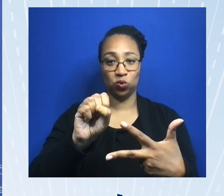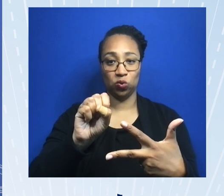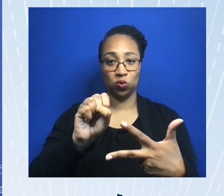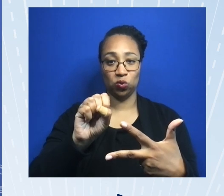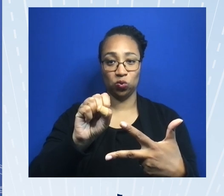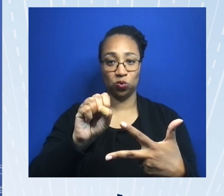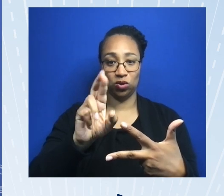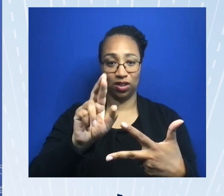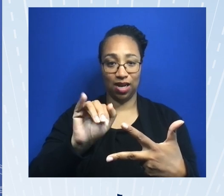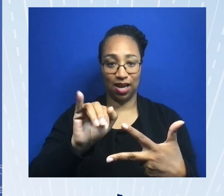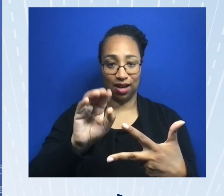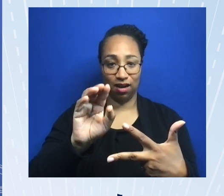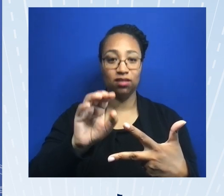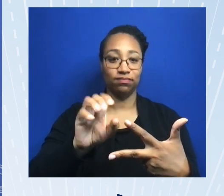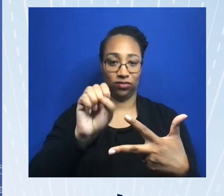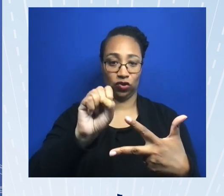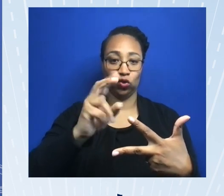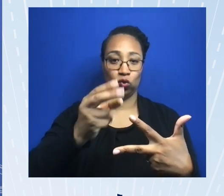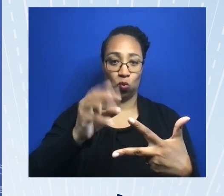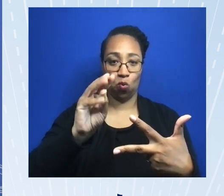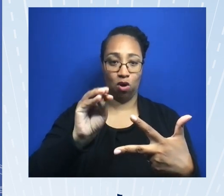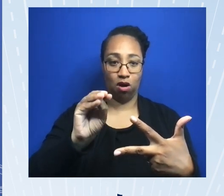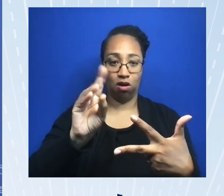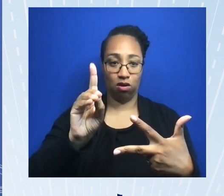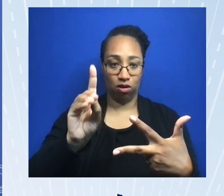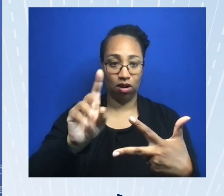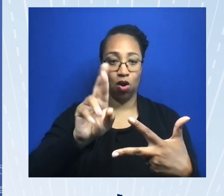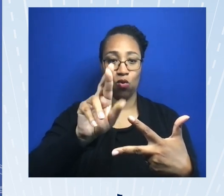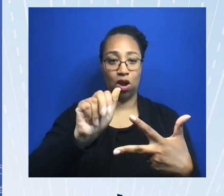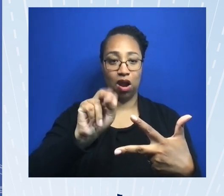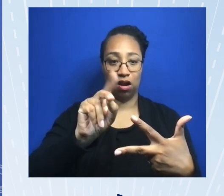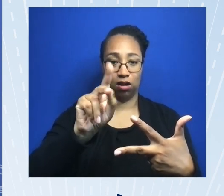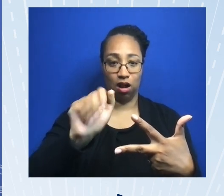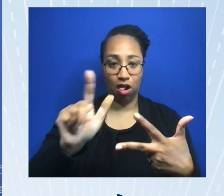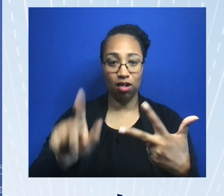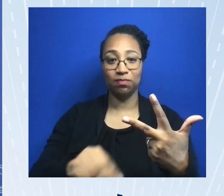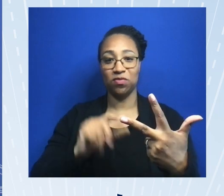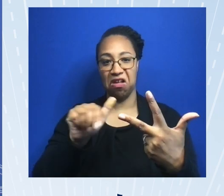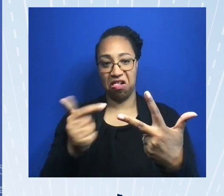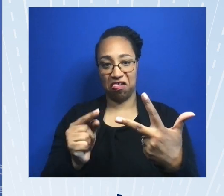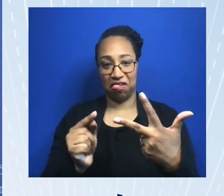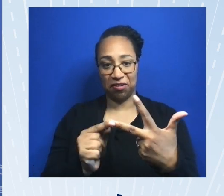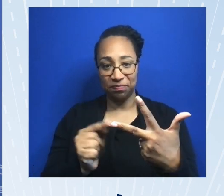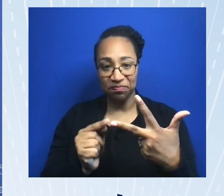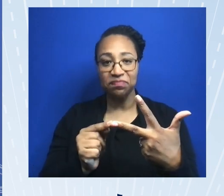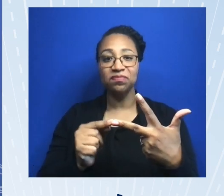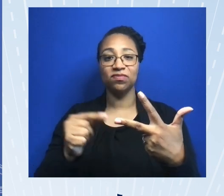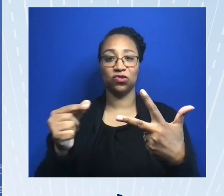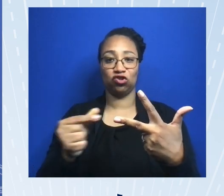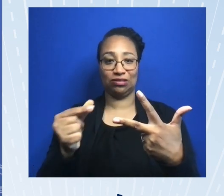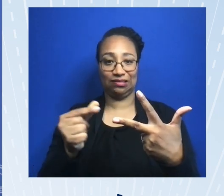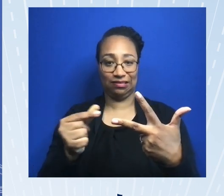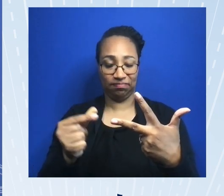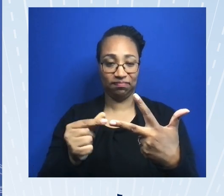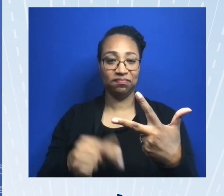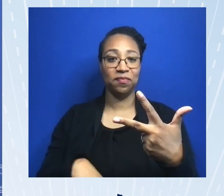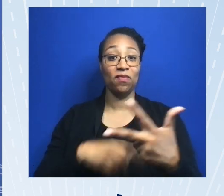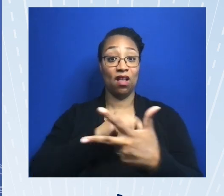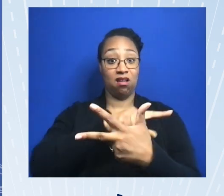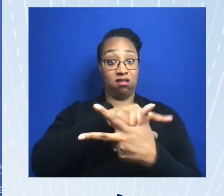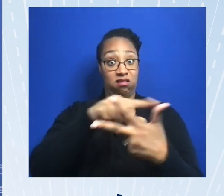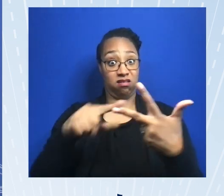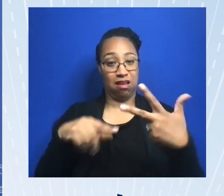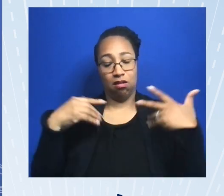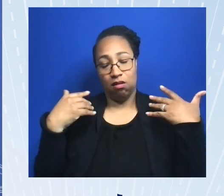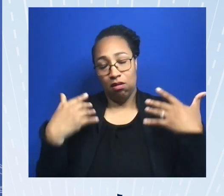President Biden and Vice President Harris's agenda to fight hate more broadly, to strengthen our democracy, and to